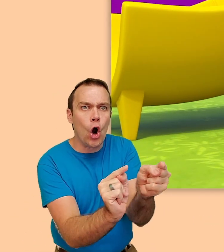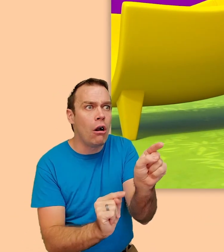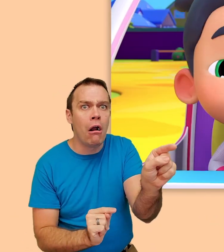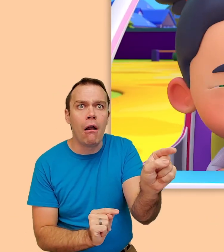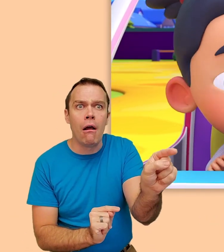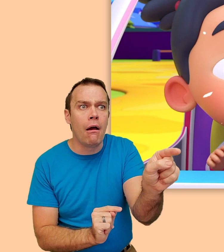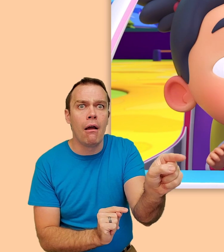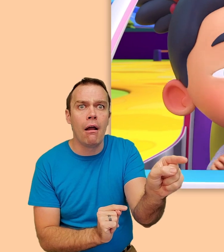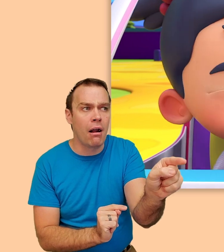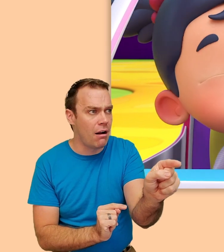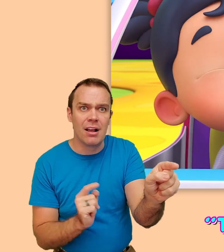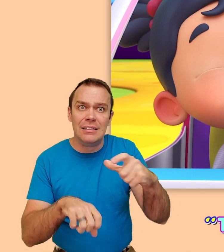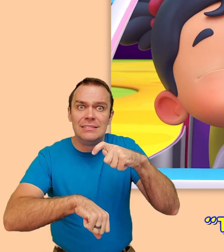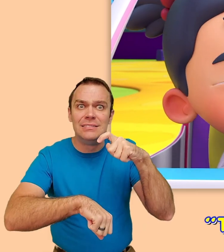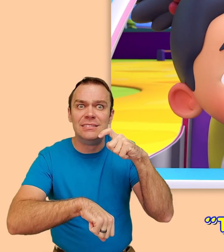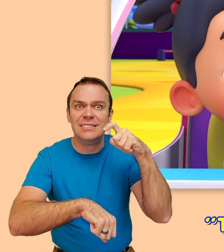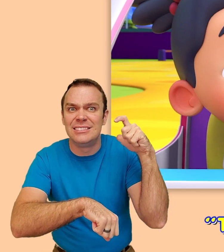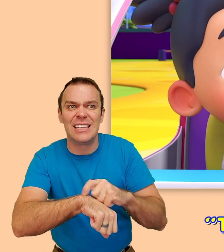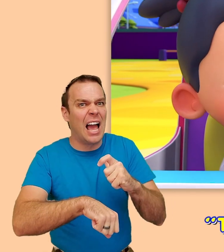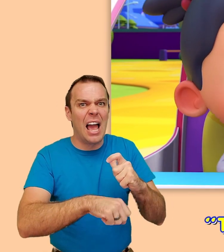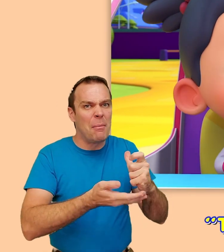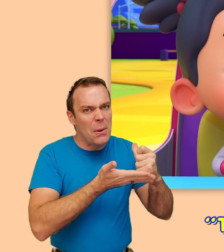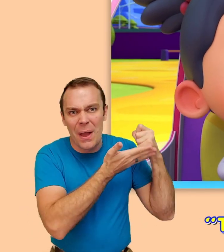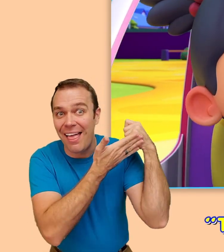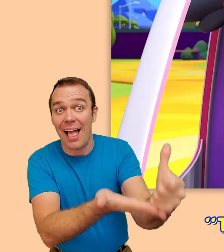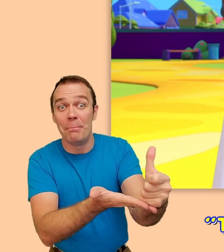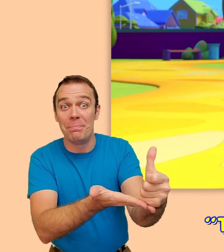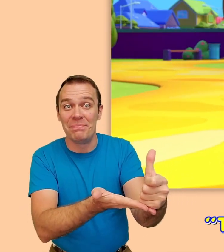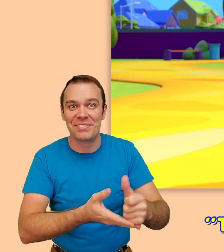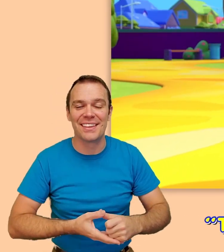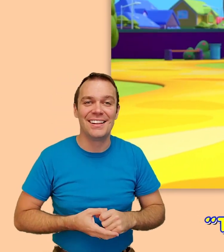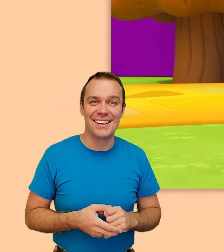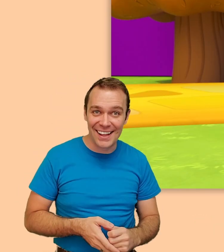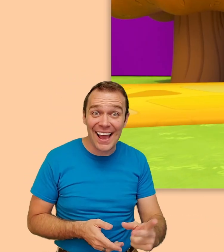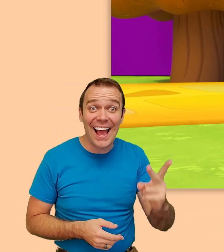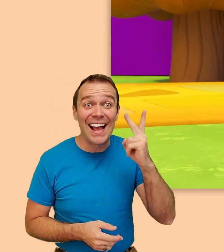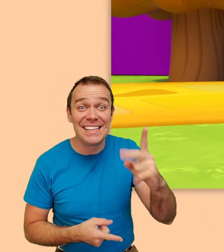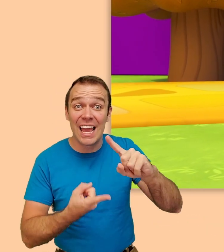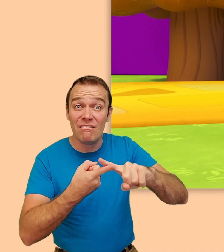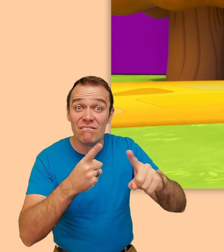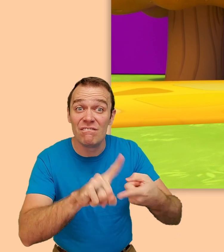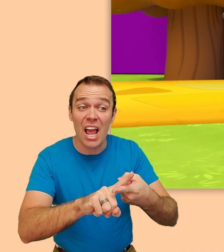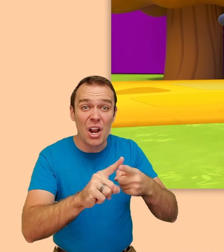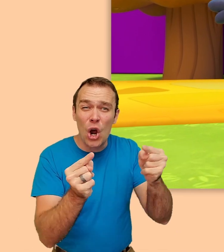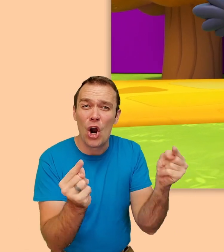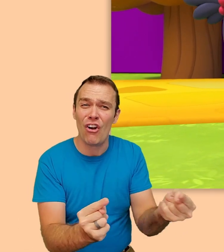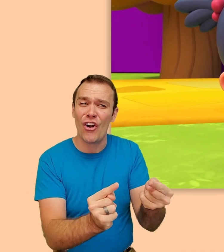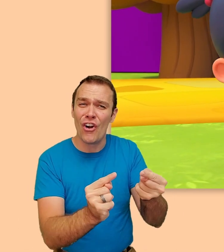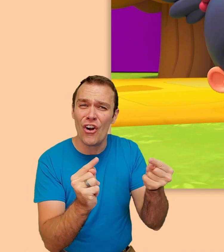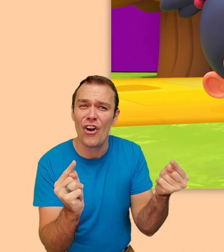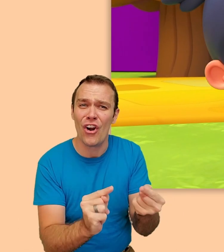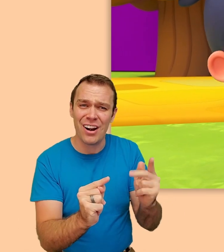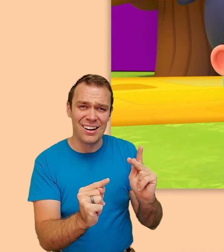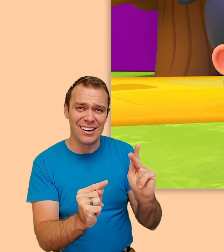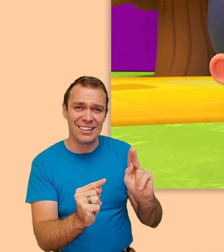straight ahead. Oh, time for Team Ambulance. I see a friend who's bruised his